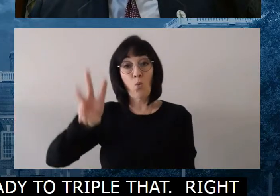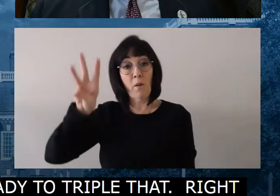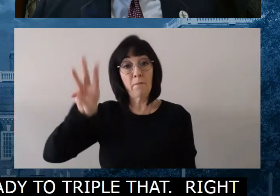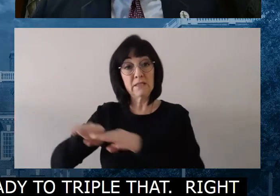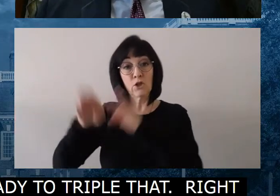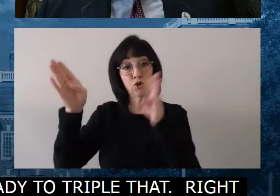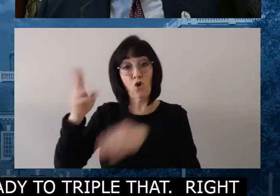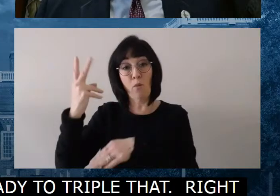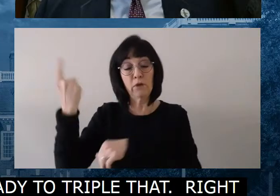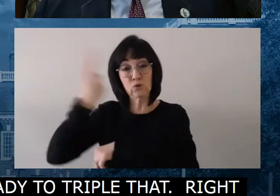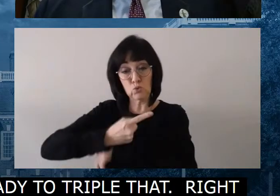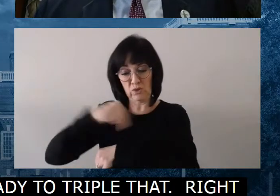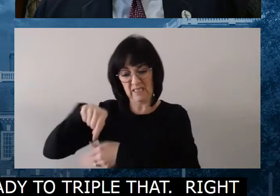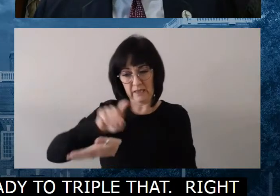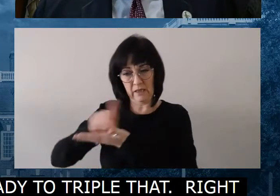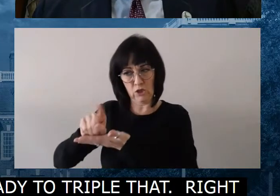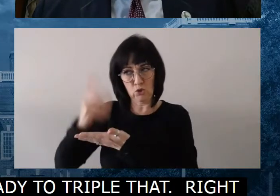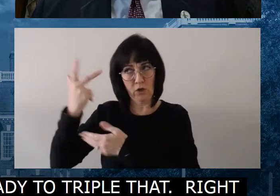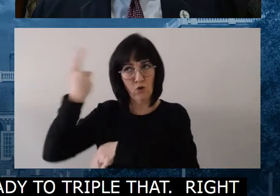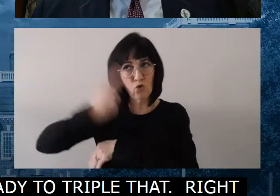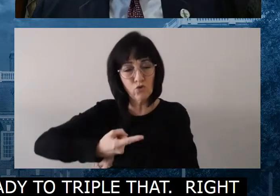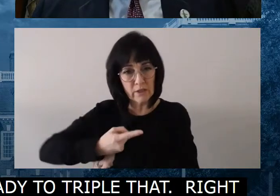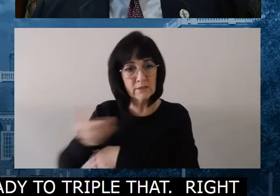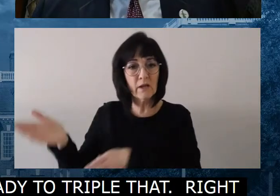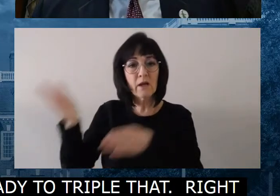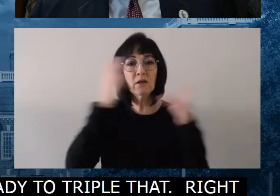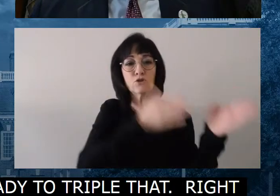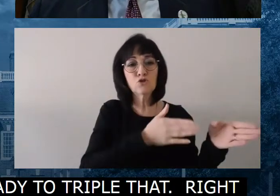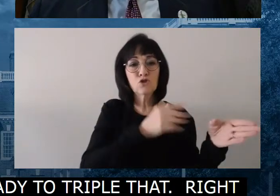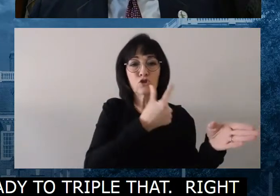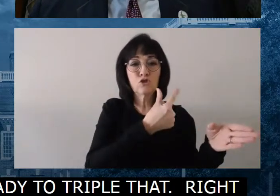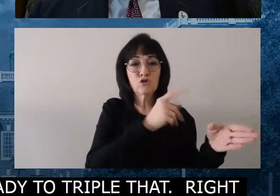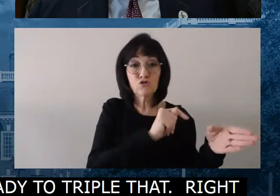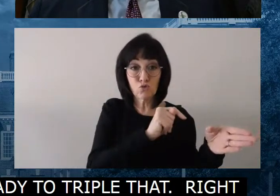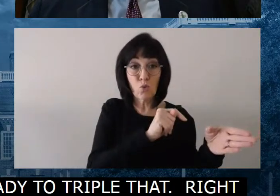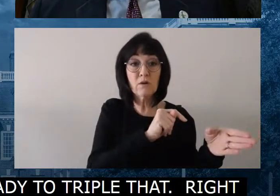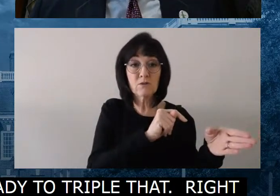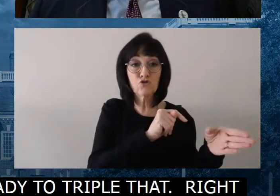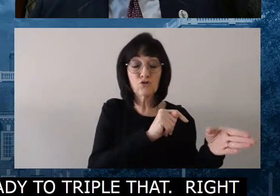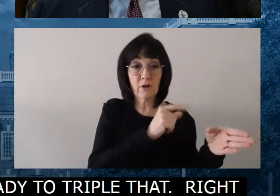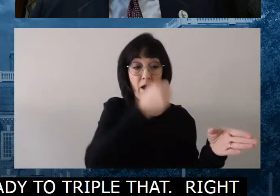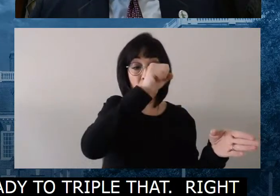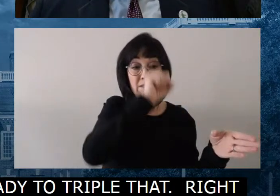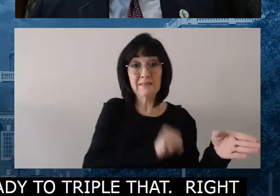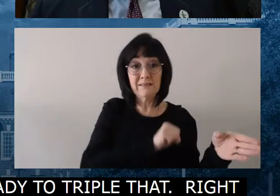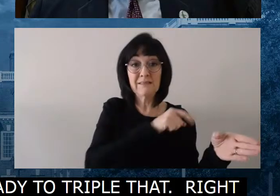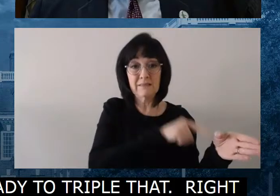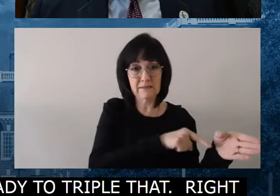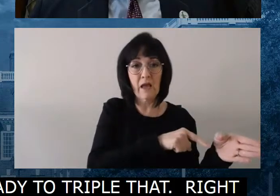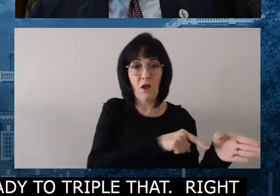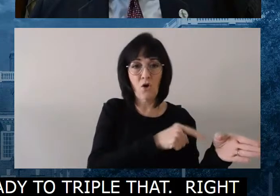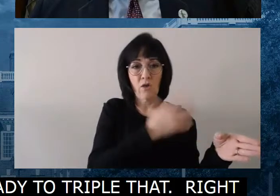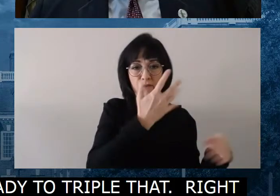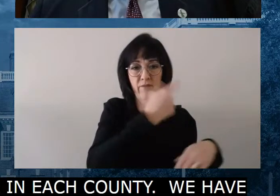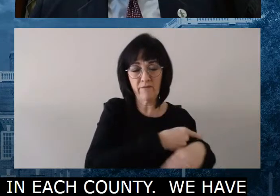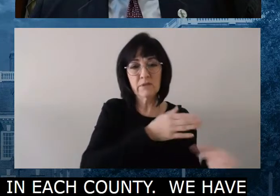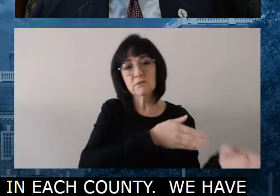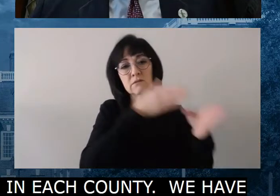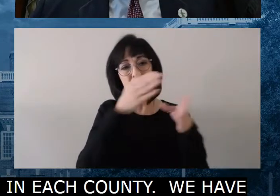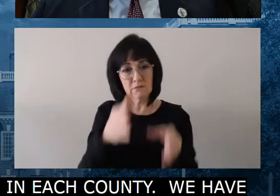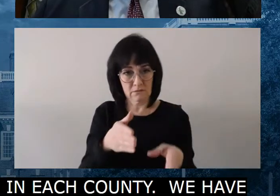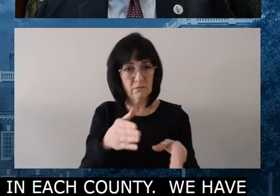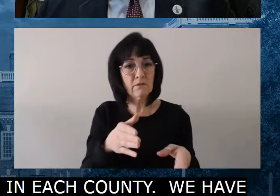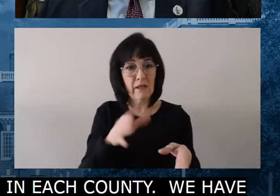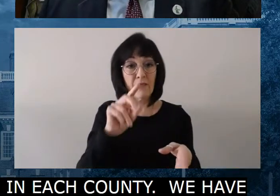week it's going to be 3. We have Georgetown open for 2 days, and then Dover's 5 days, Monday through Friday, just to kind of be that